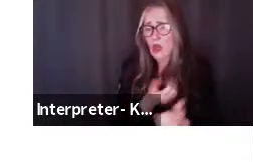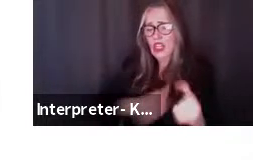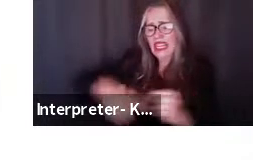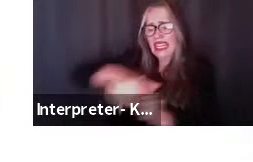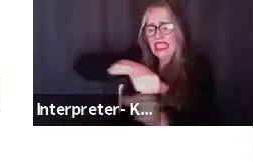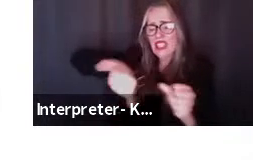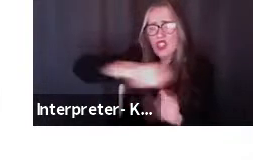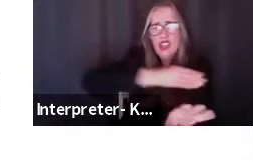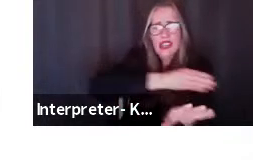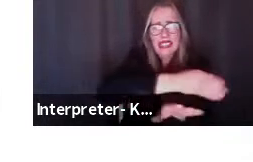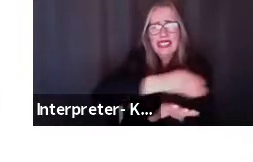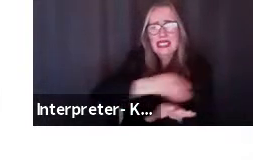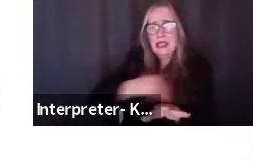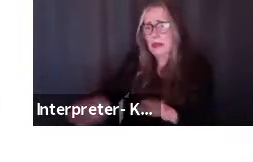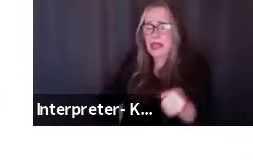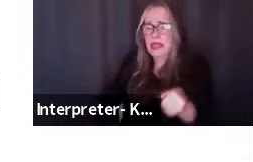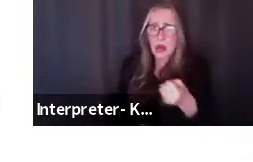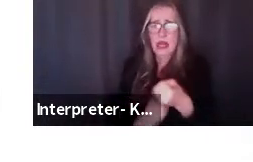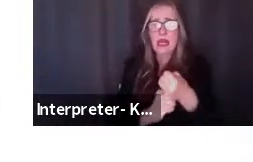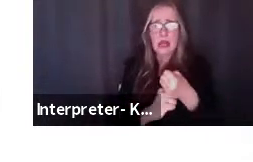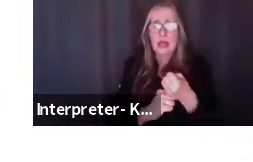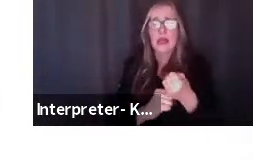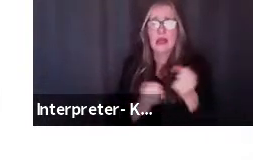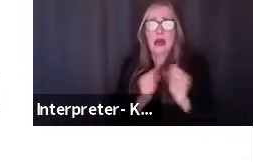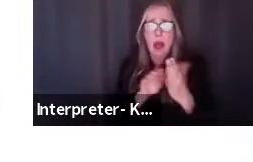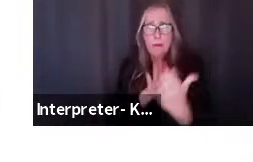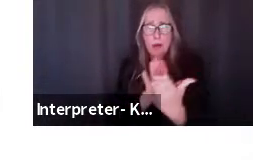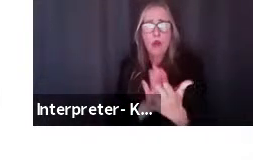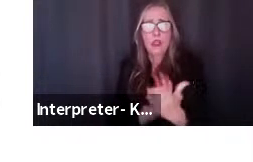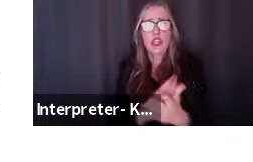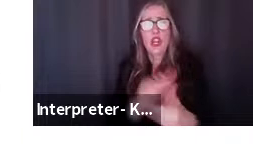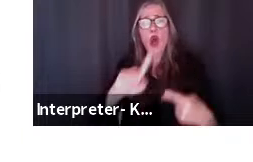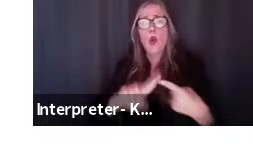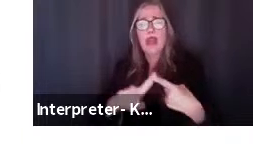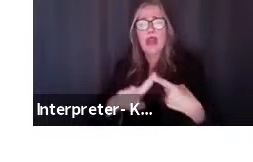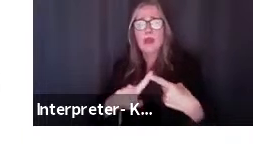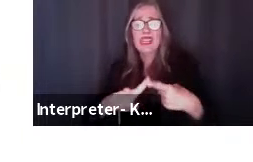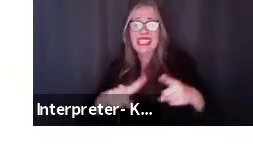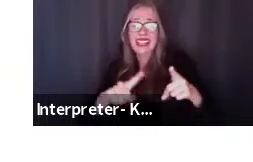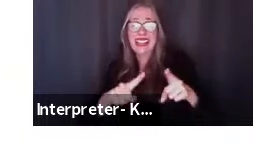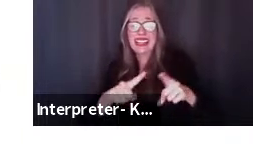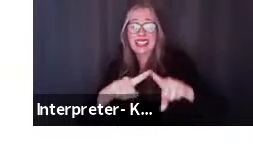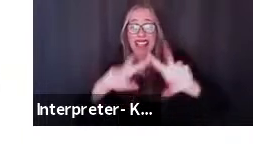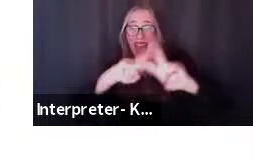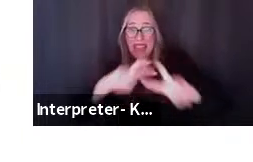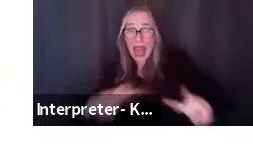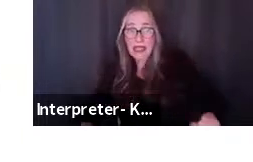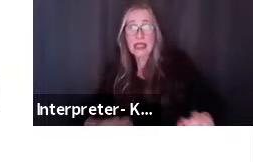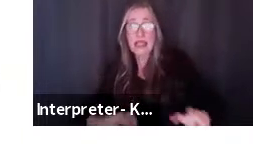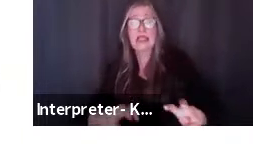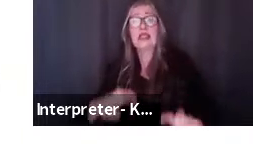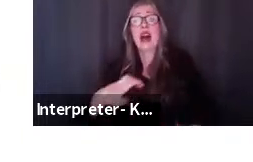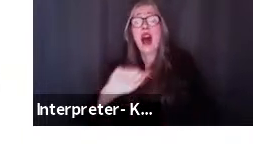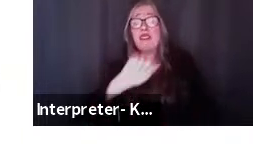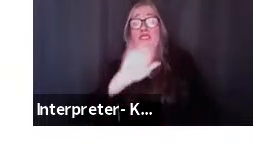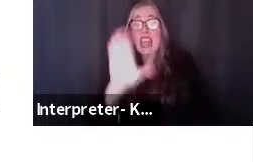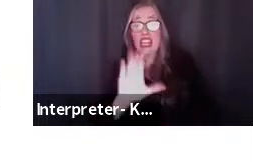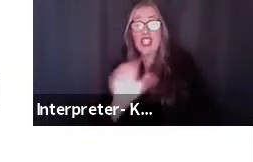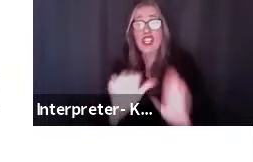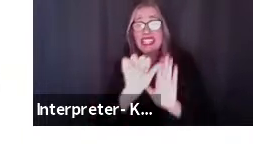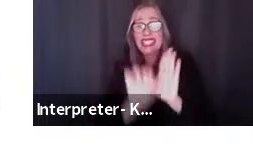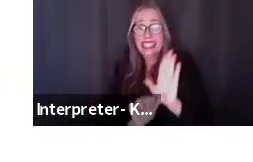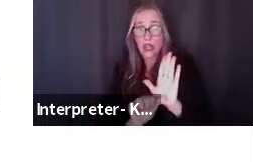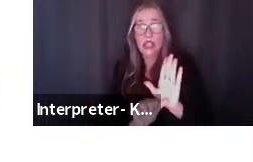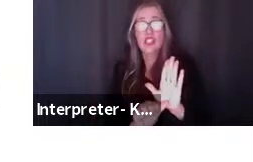approach while working on the quantitative analysis of asian nativity and sterilization my colleagues showed me two